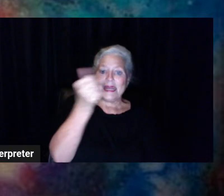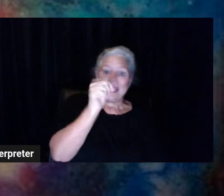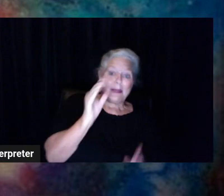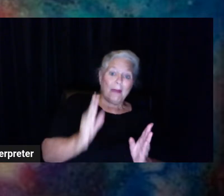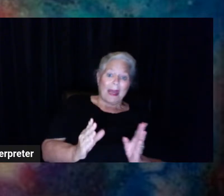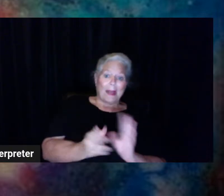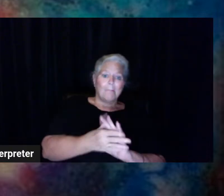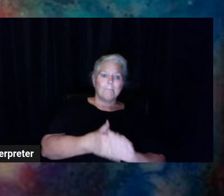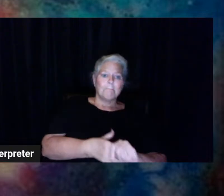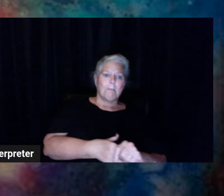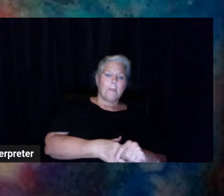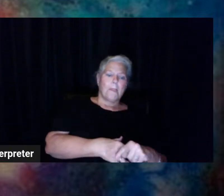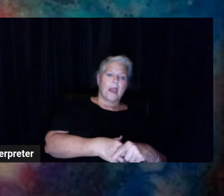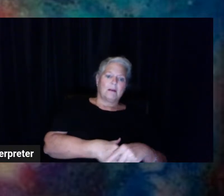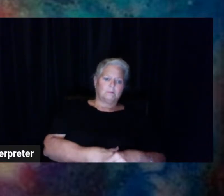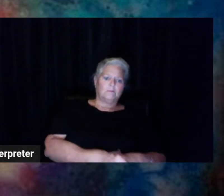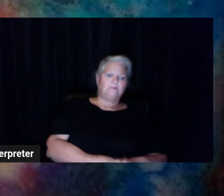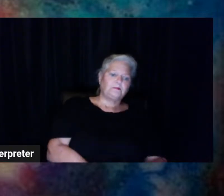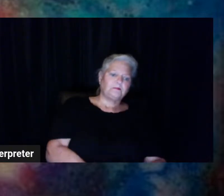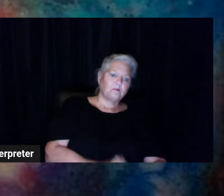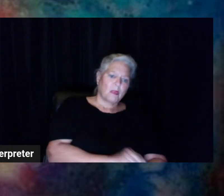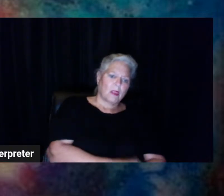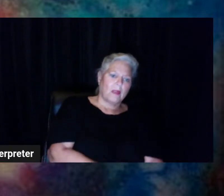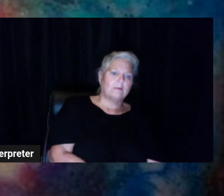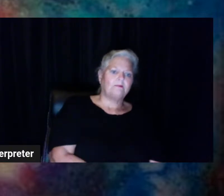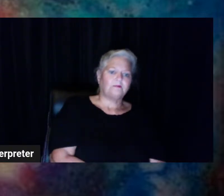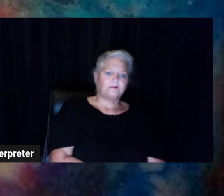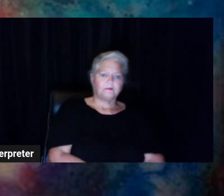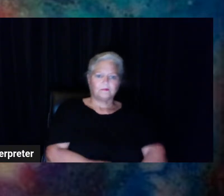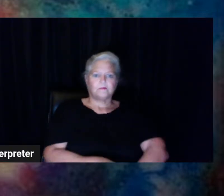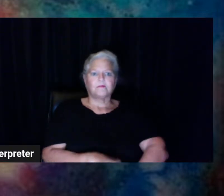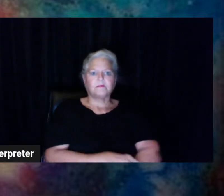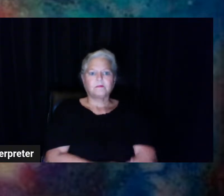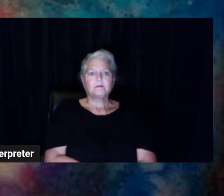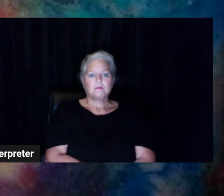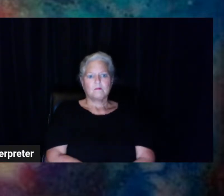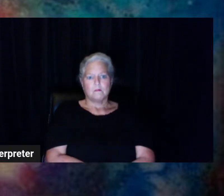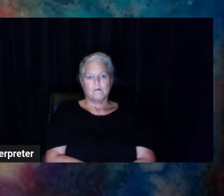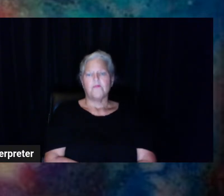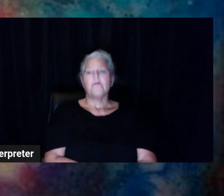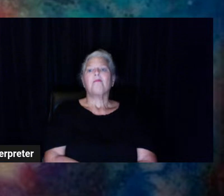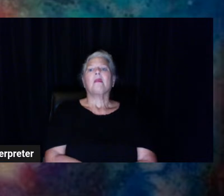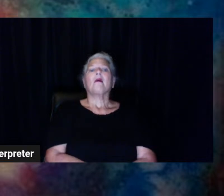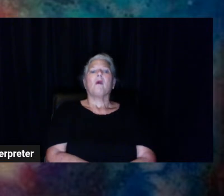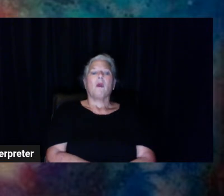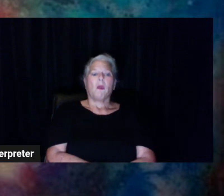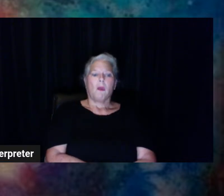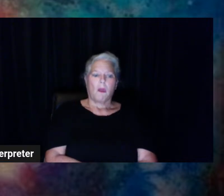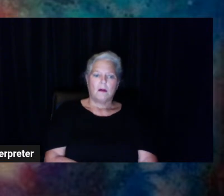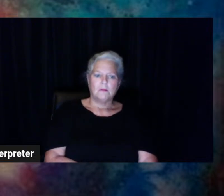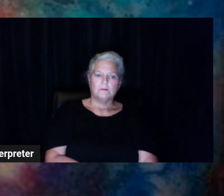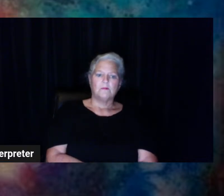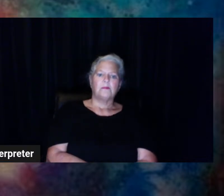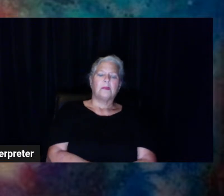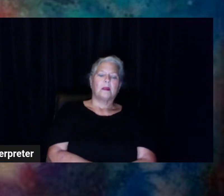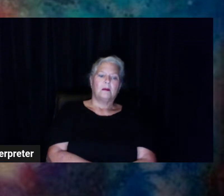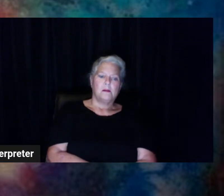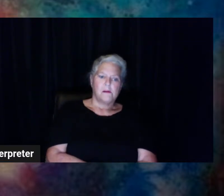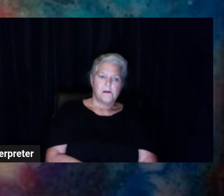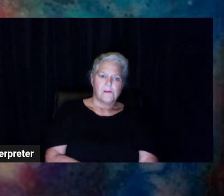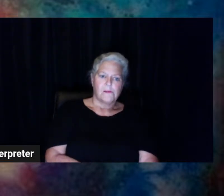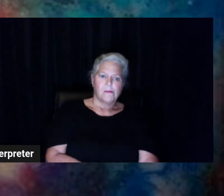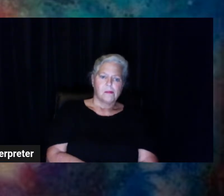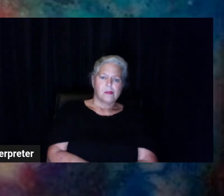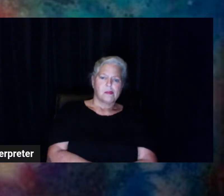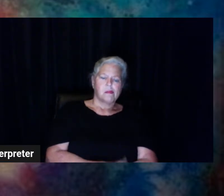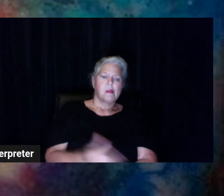We're not going to stay on too much longer because I got to tell you, it's going to be a busy, busy week with trial. Did